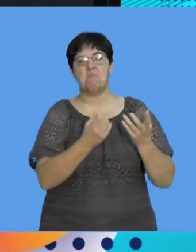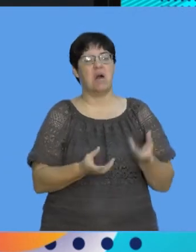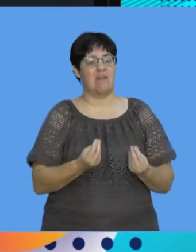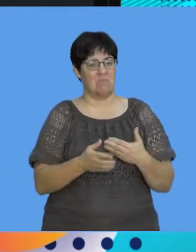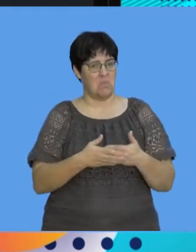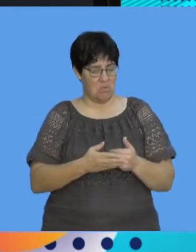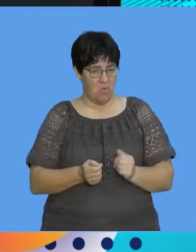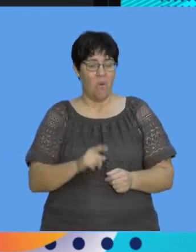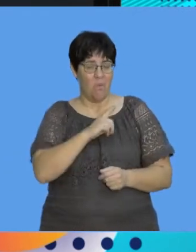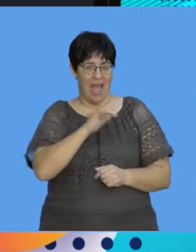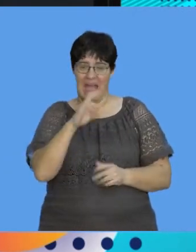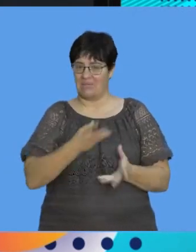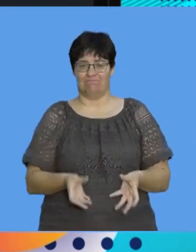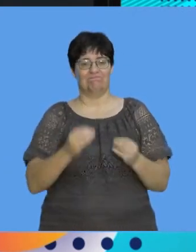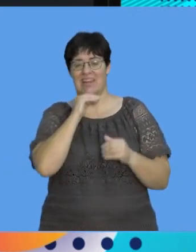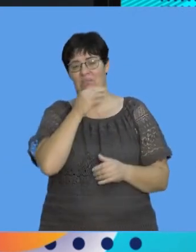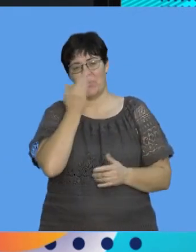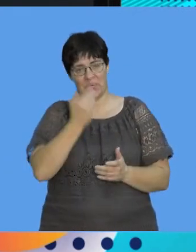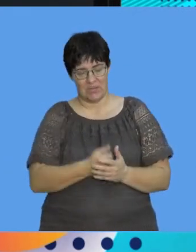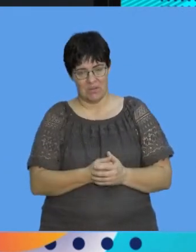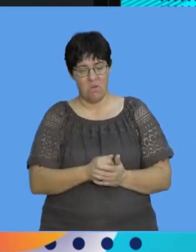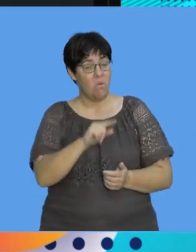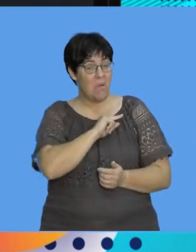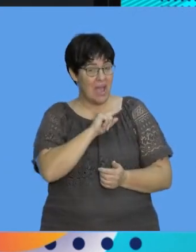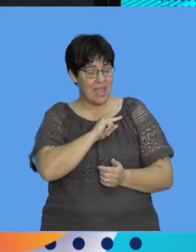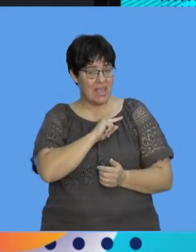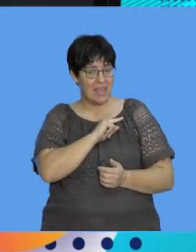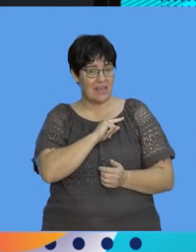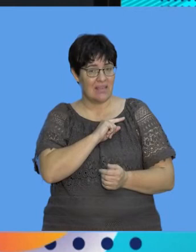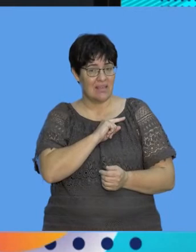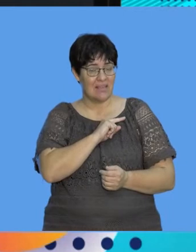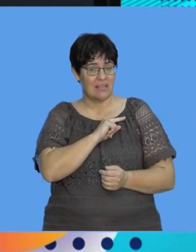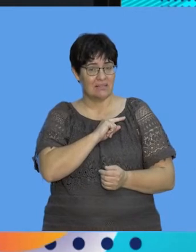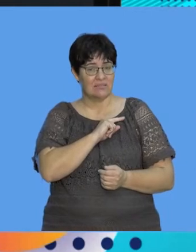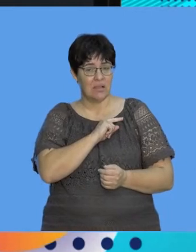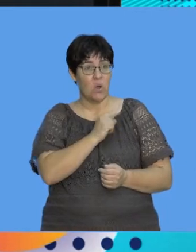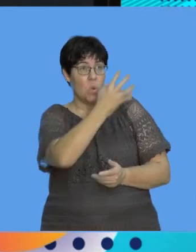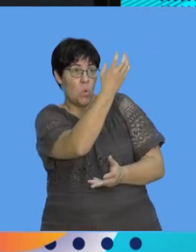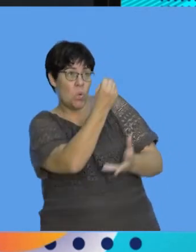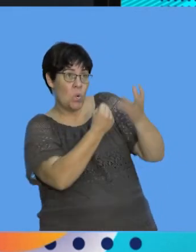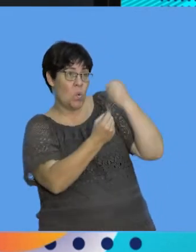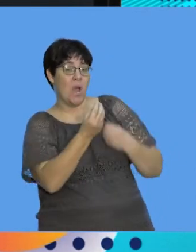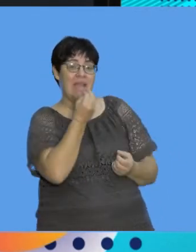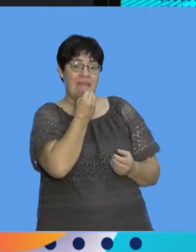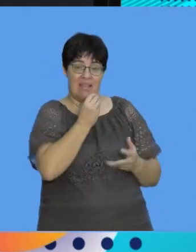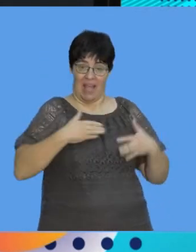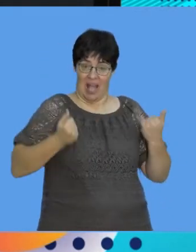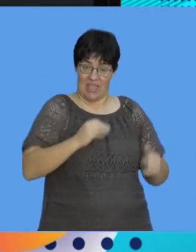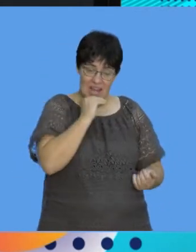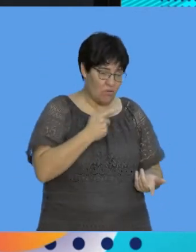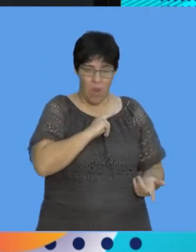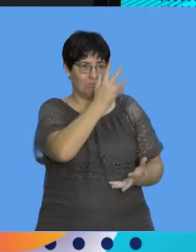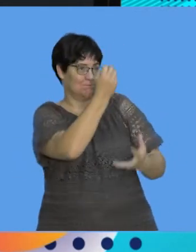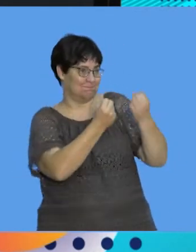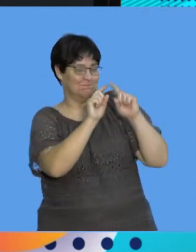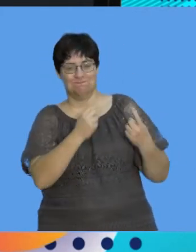going to be a lack of iron. Because our body we don't have enough enough of a healthy diet for us to be able